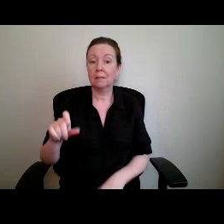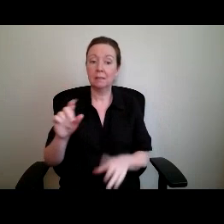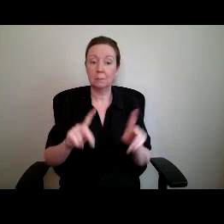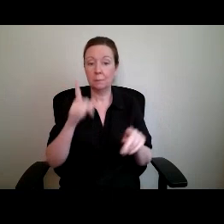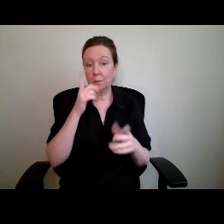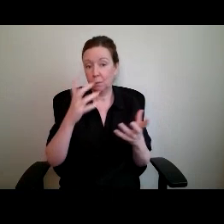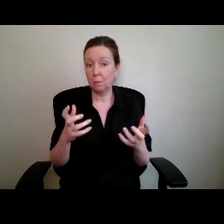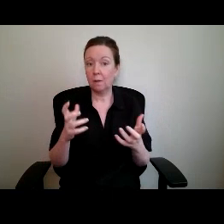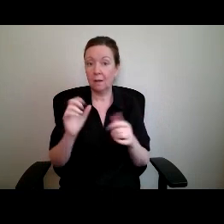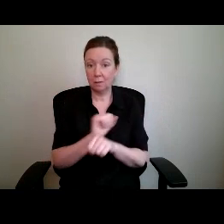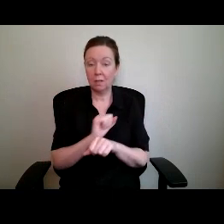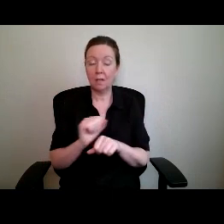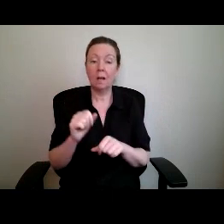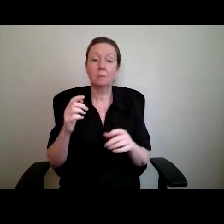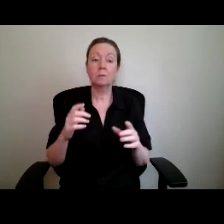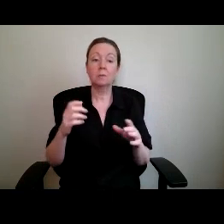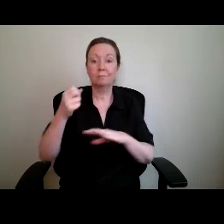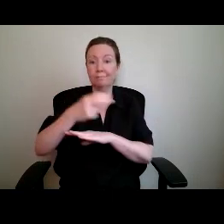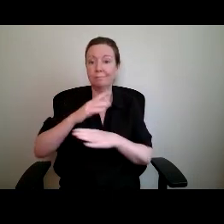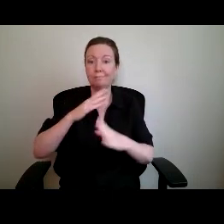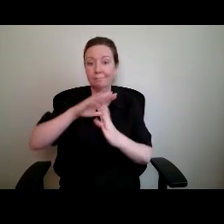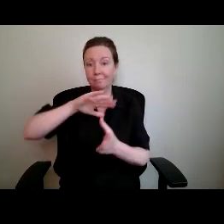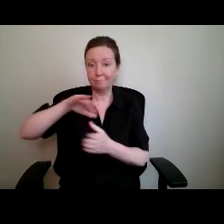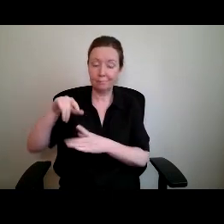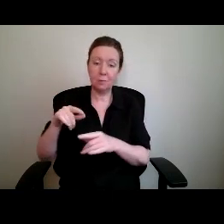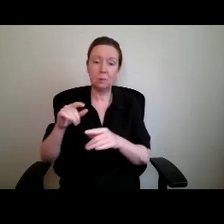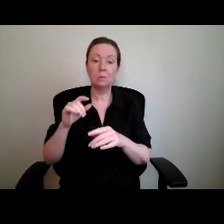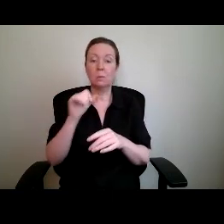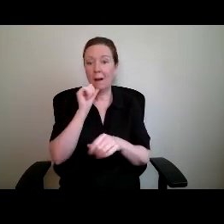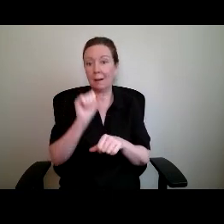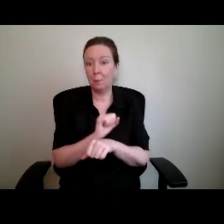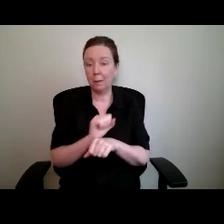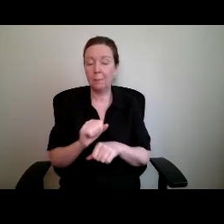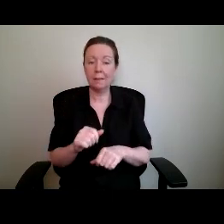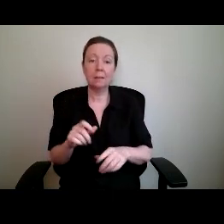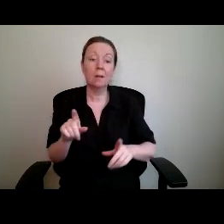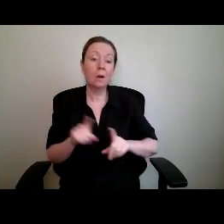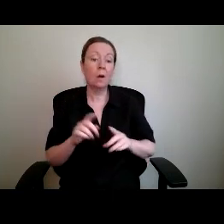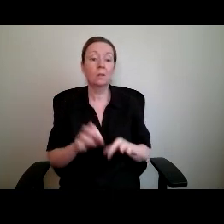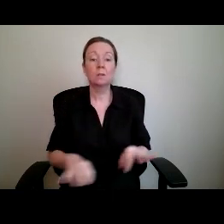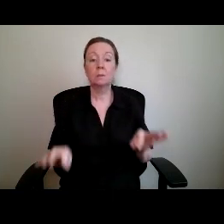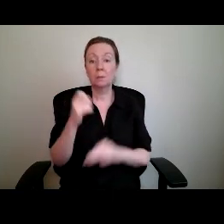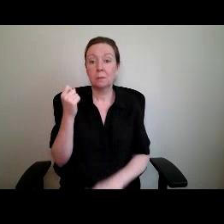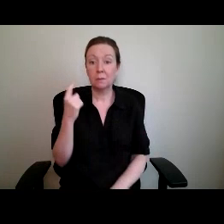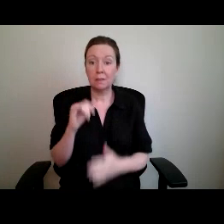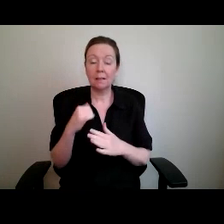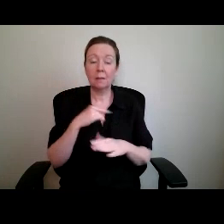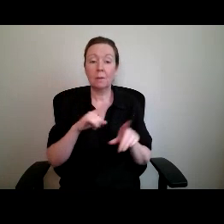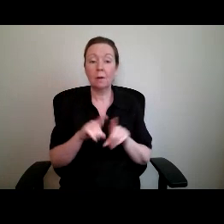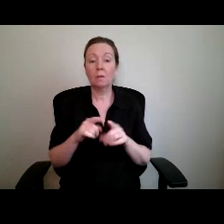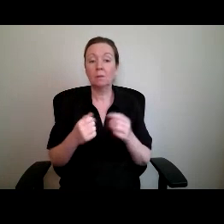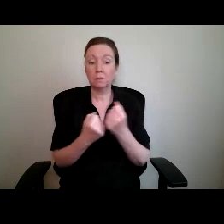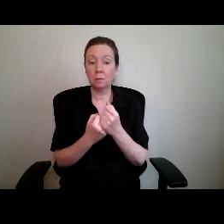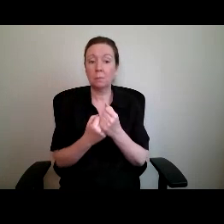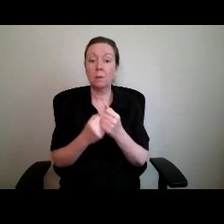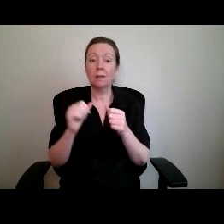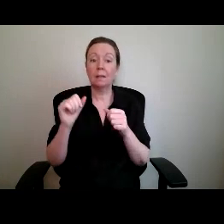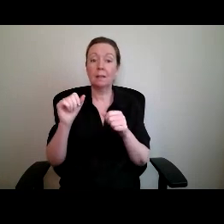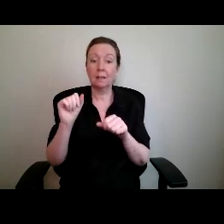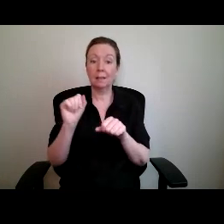with disabilities to overcome their barriers to employment. I think it's also important to note that we also support